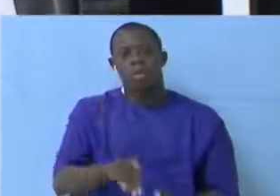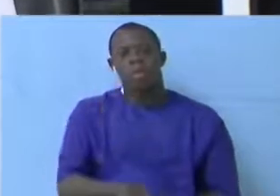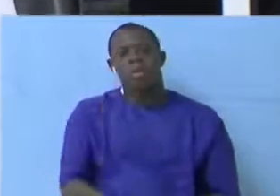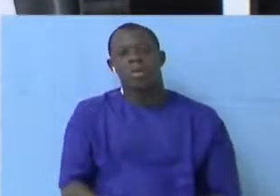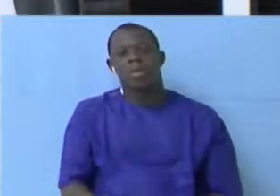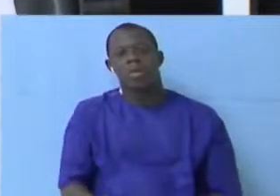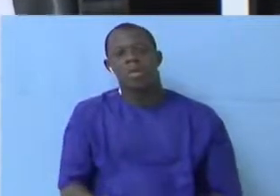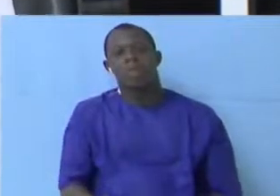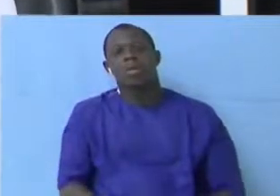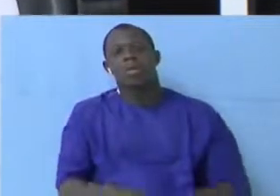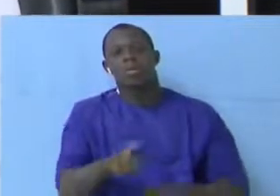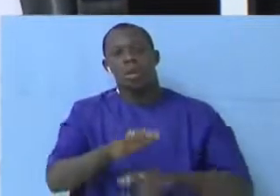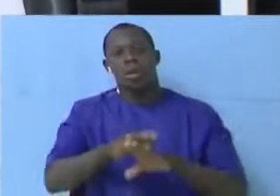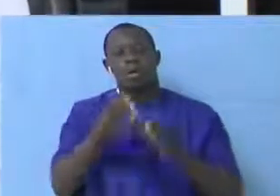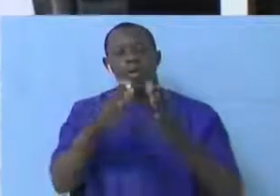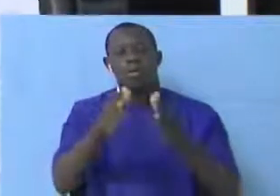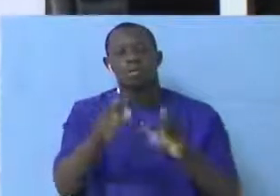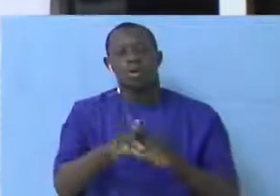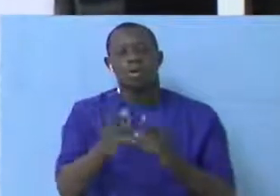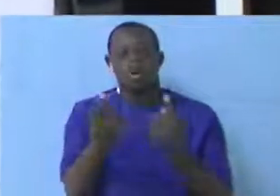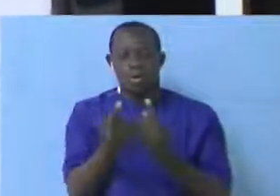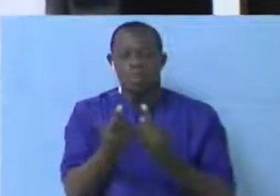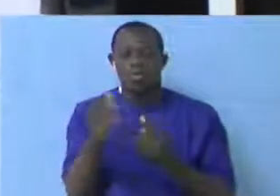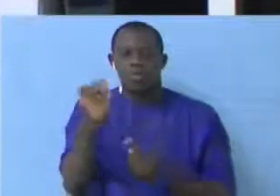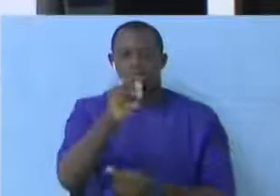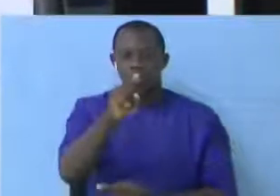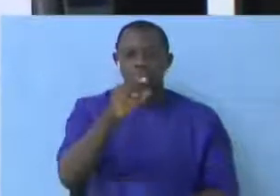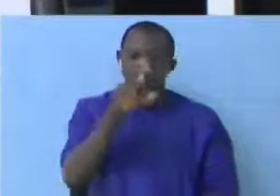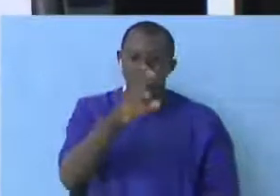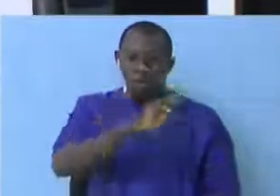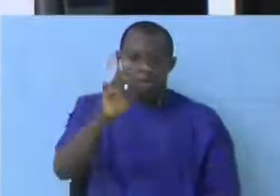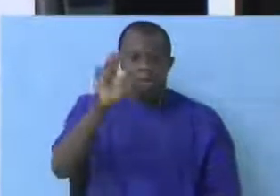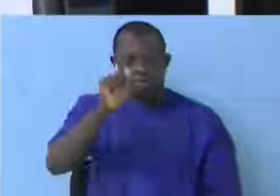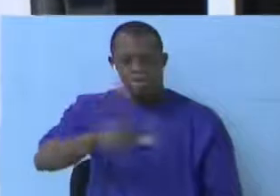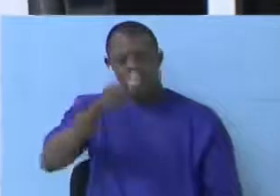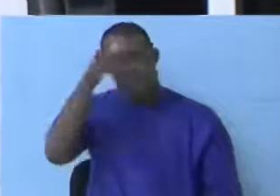I know on the way, the things that you said you could not remember.